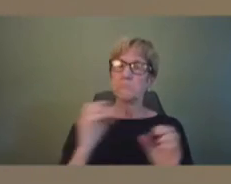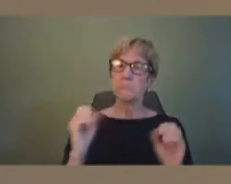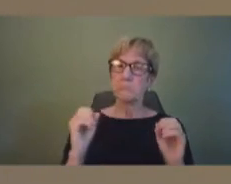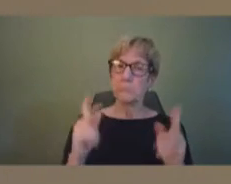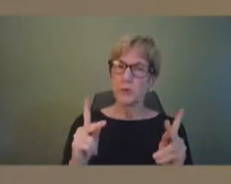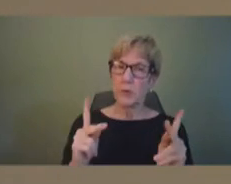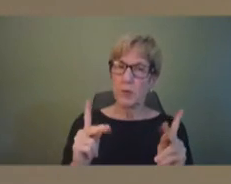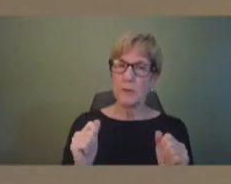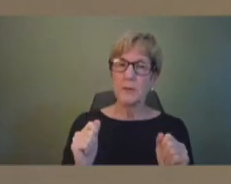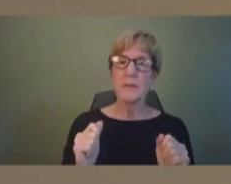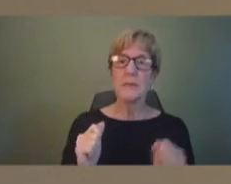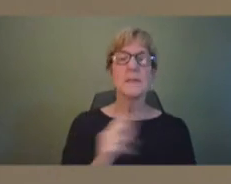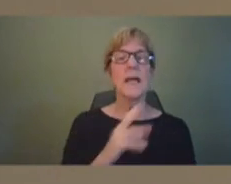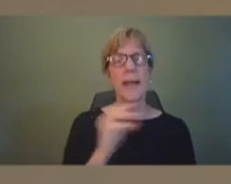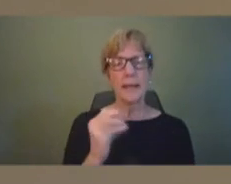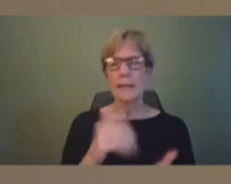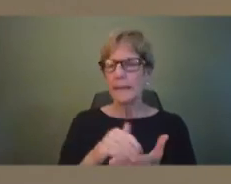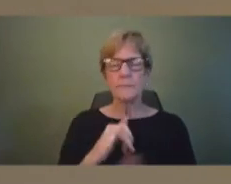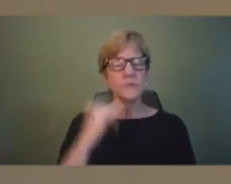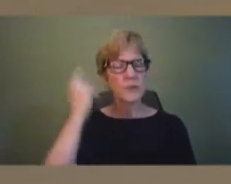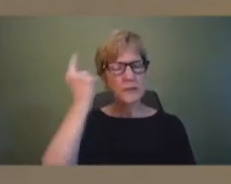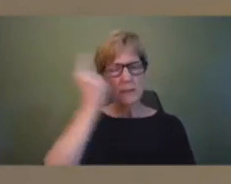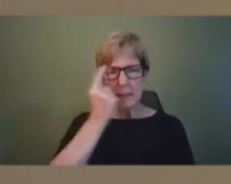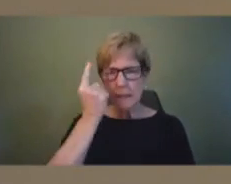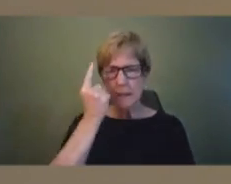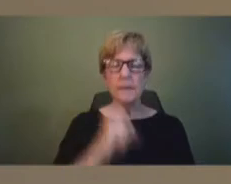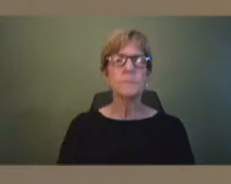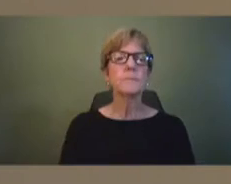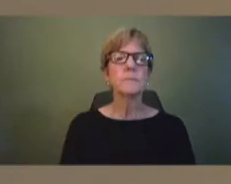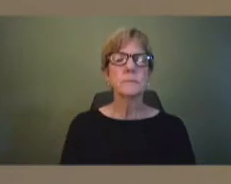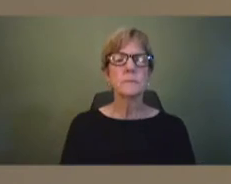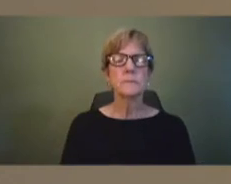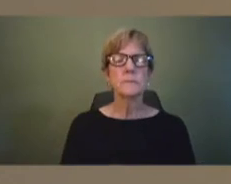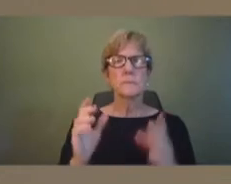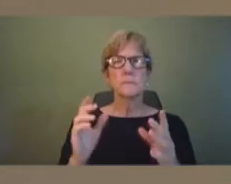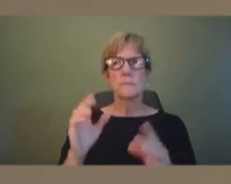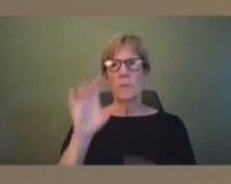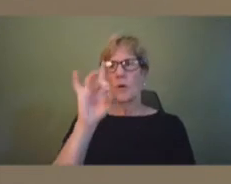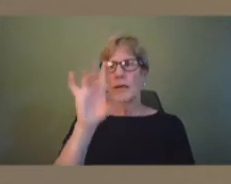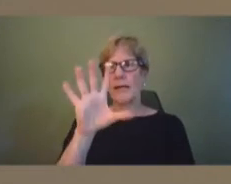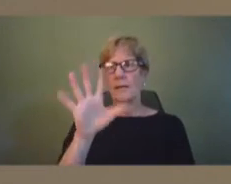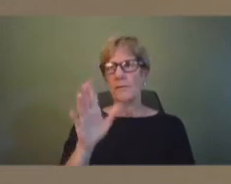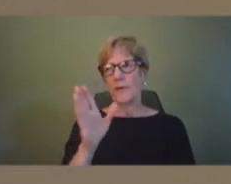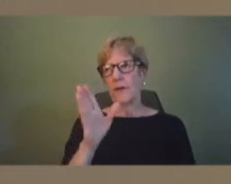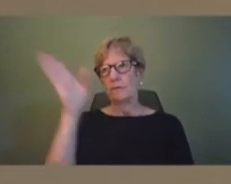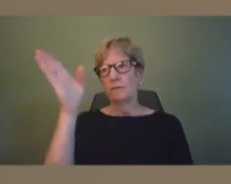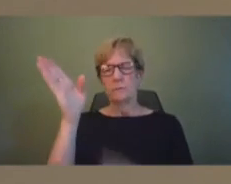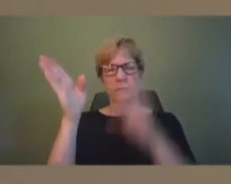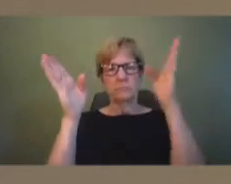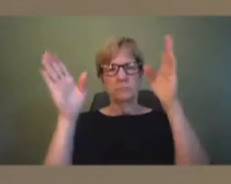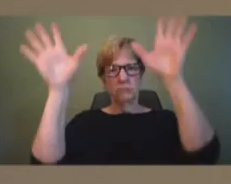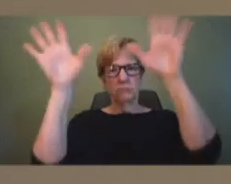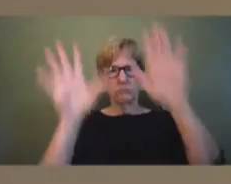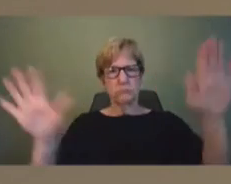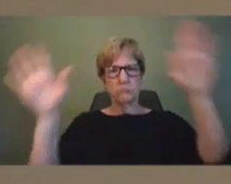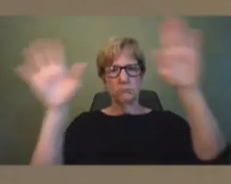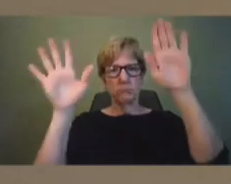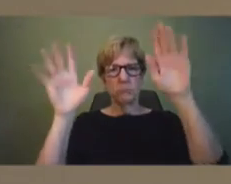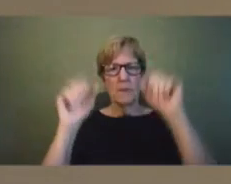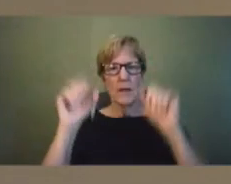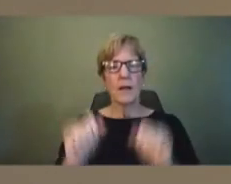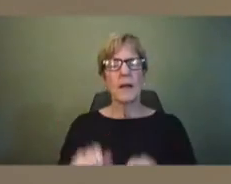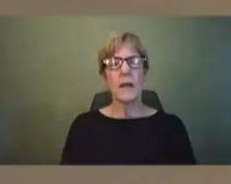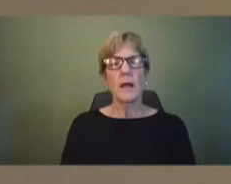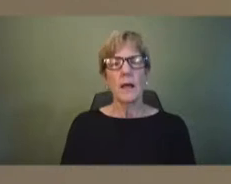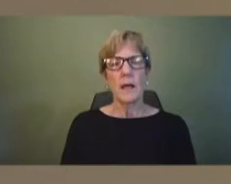um um and again just thinking um on either side of 85 again there's